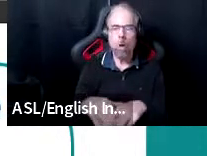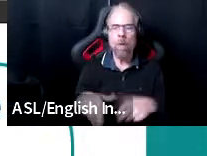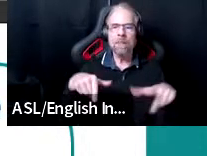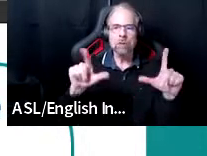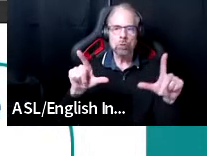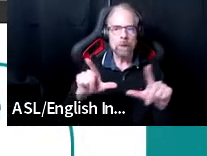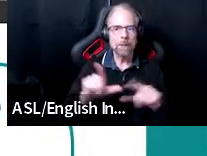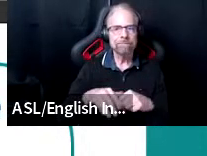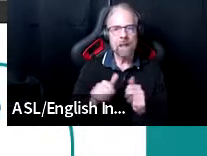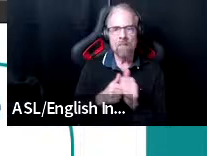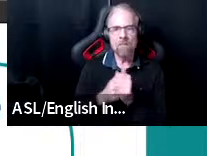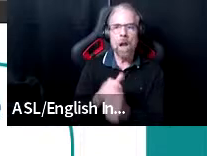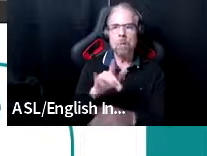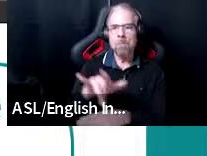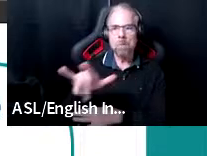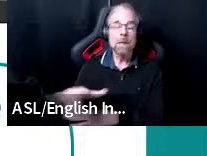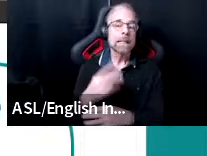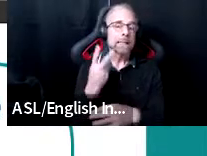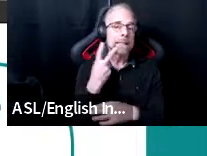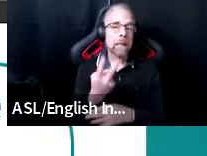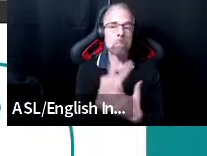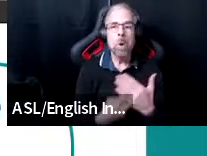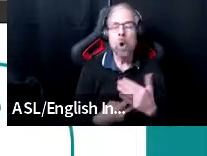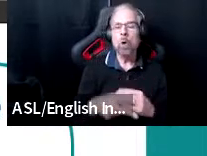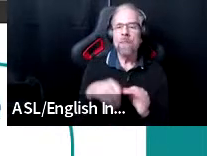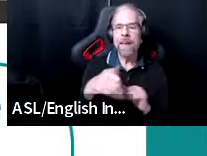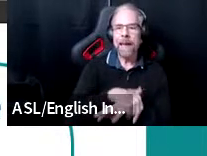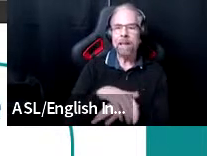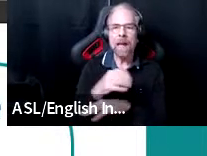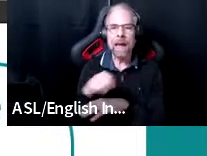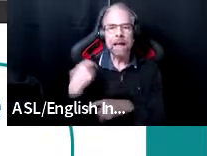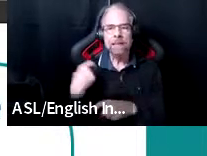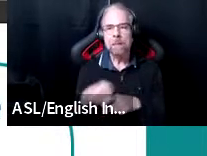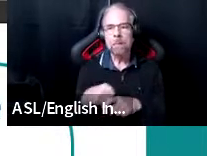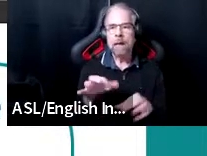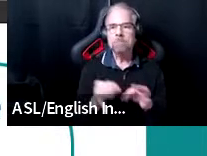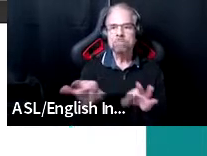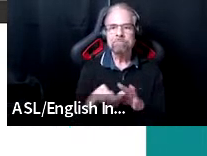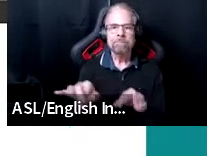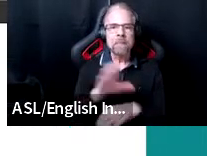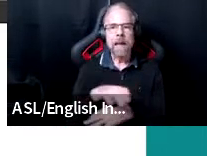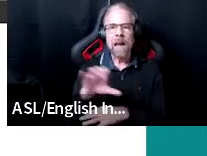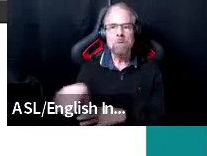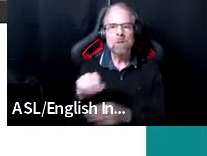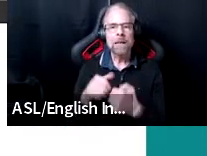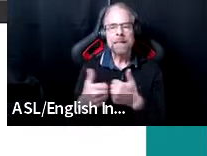prompts to view both English and Spanish captioning in a separate browser.